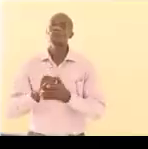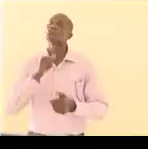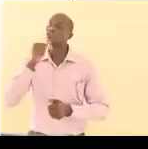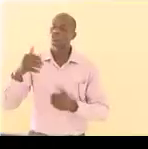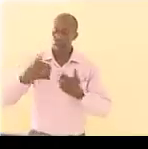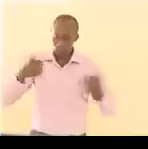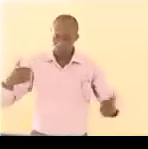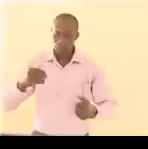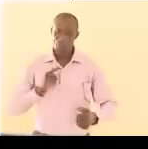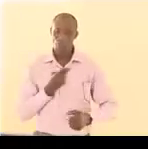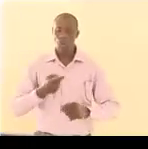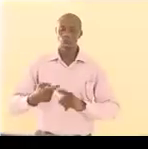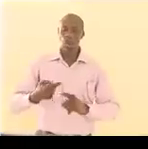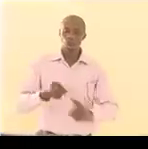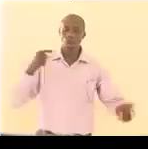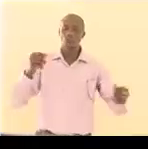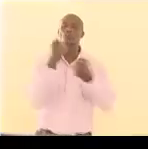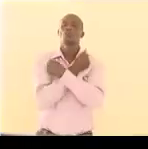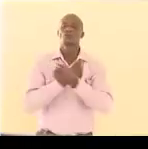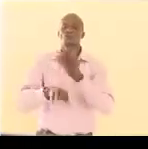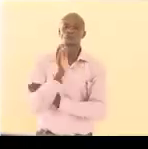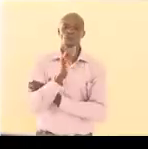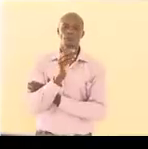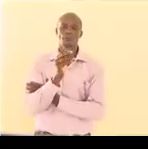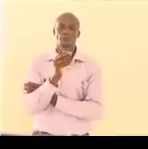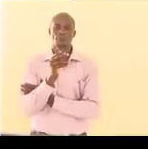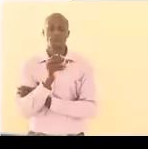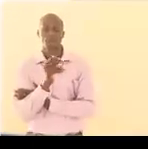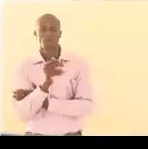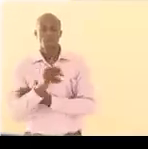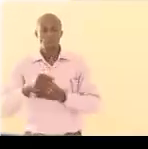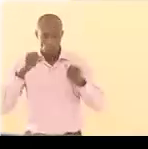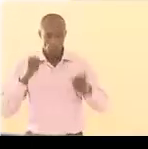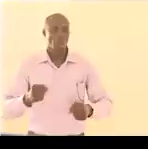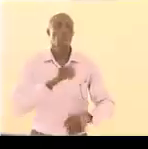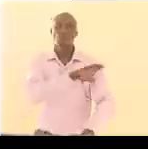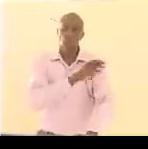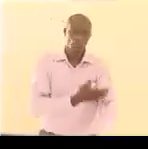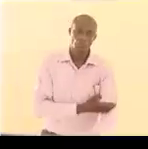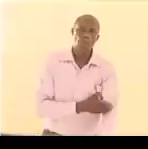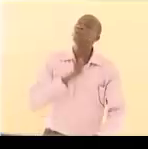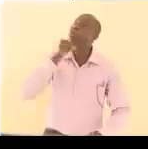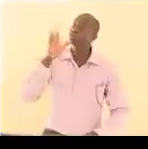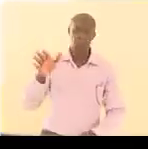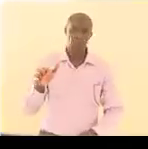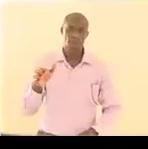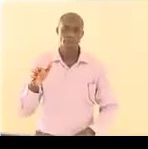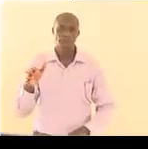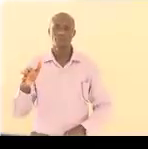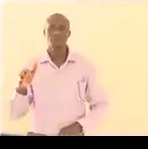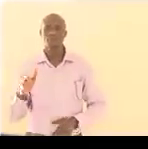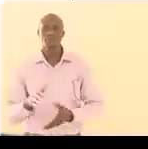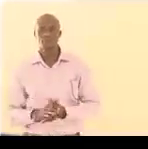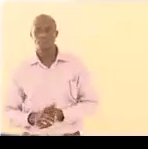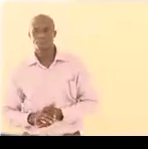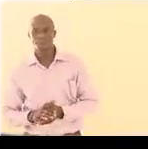can separate us from the love of God. Whether it is principalities or powers or hunger or peril,